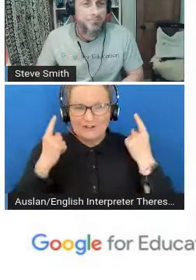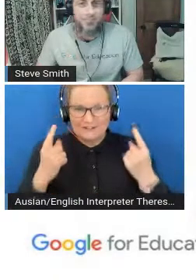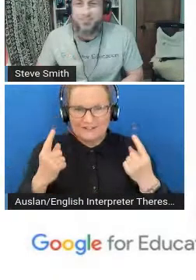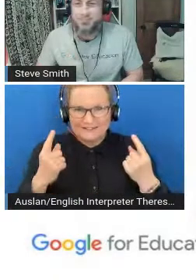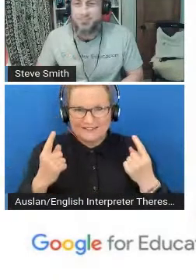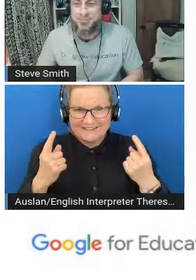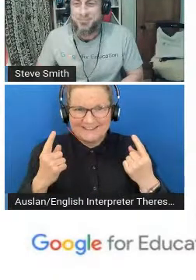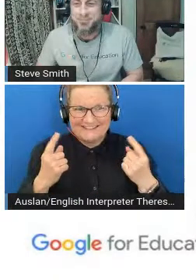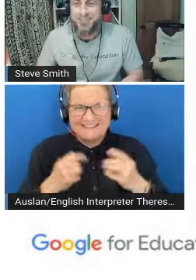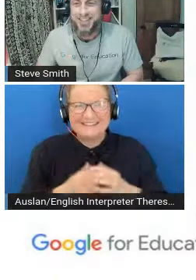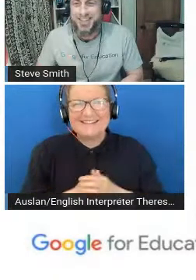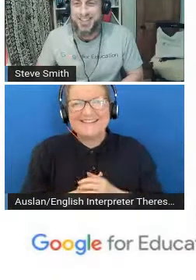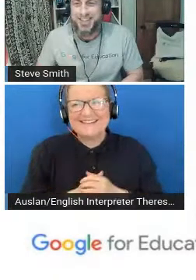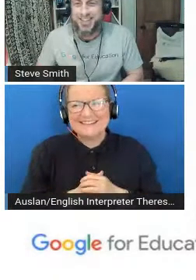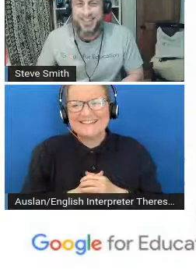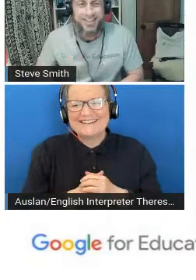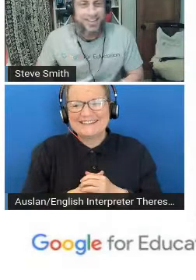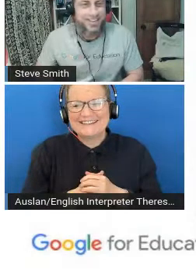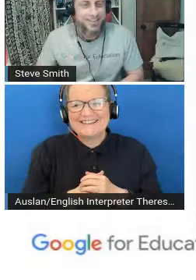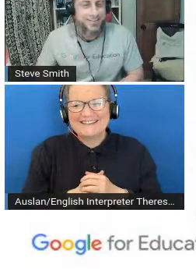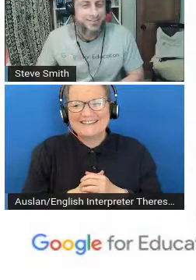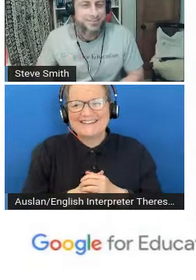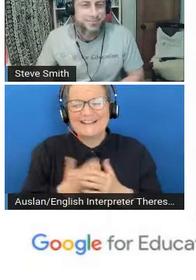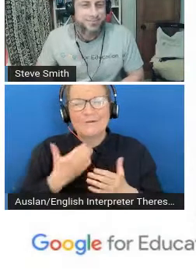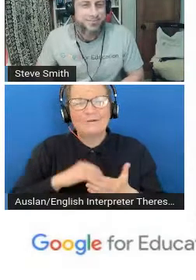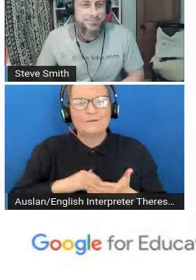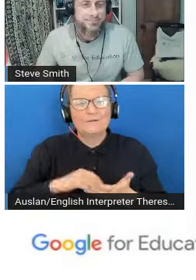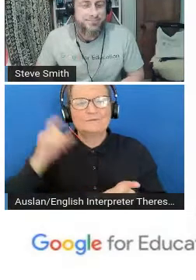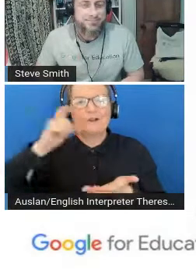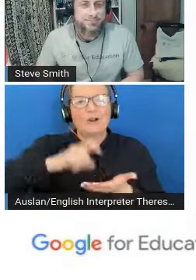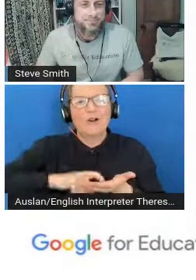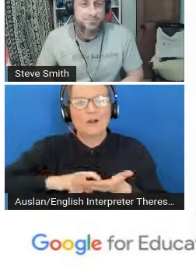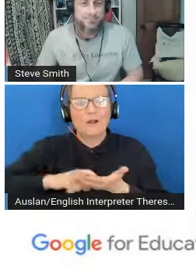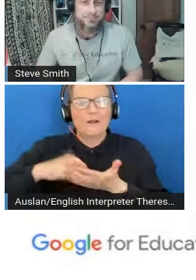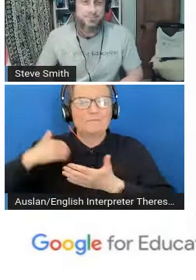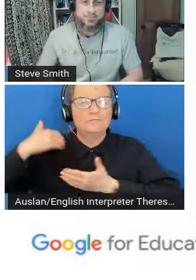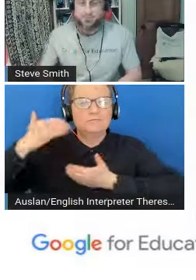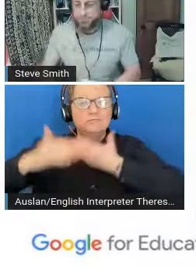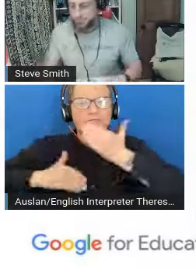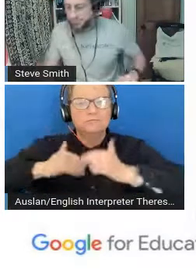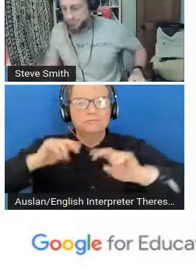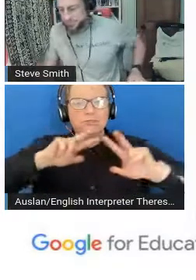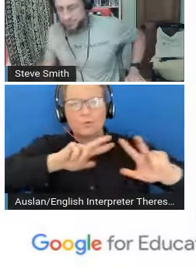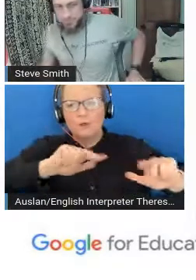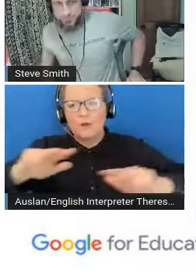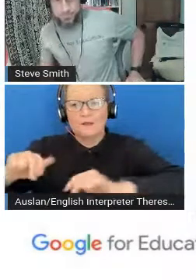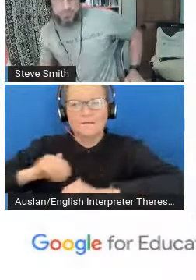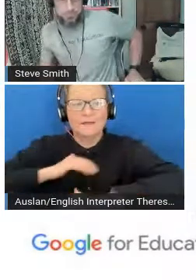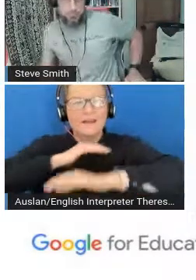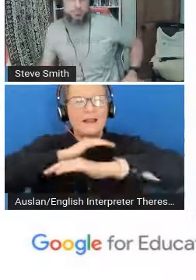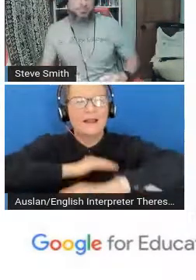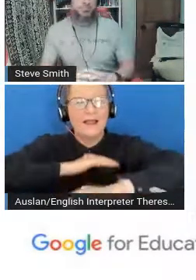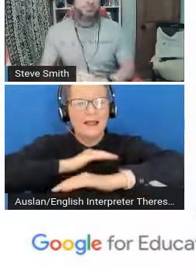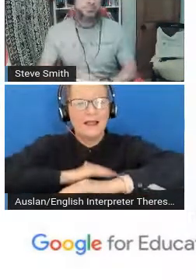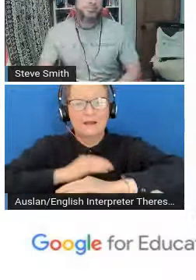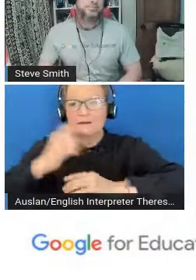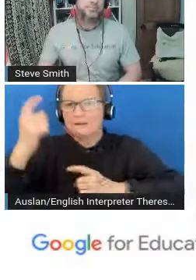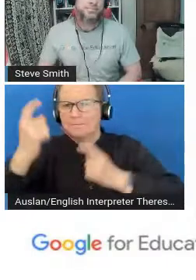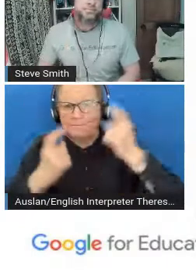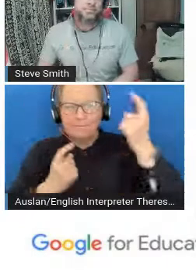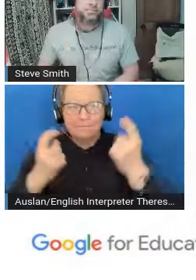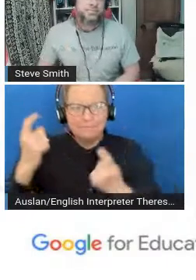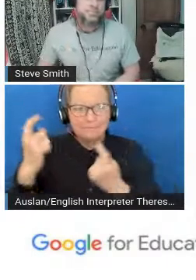I would just like to take a moment to acknowledge the traditional custodians of the land, which we are gathered. Obviously, we are